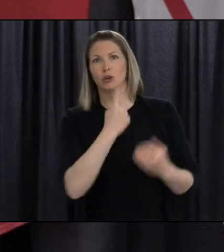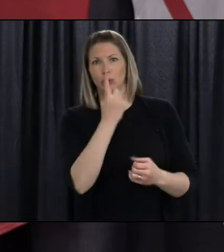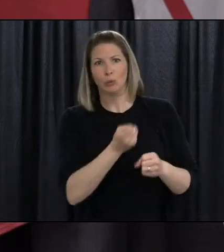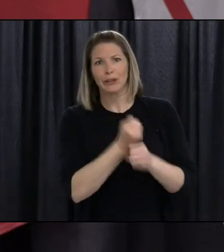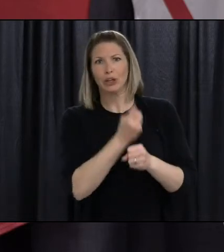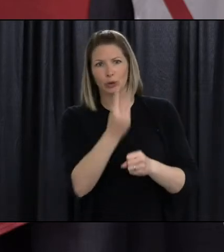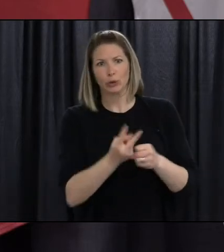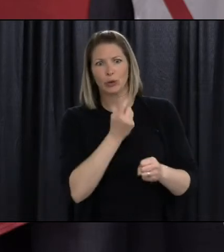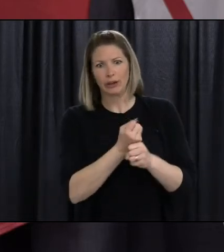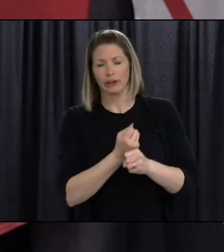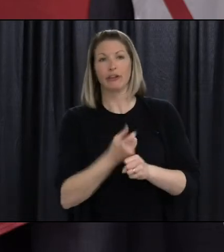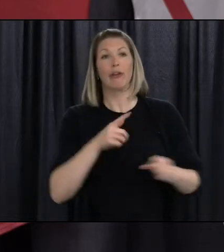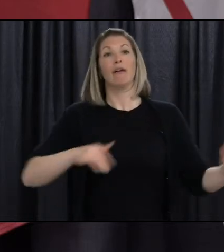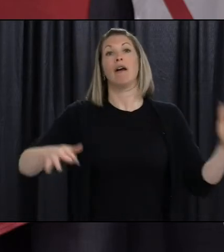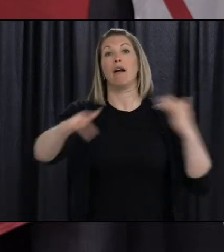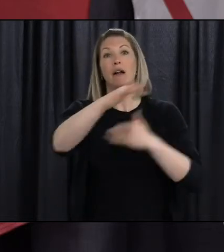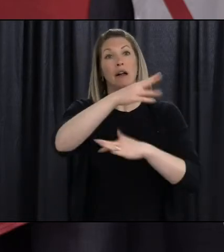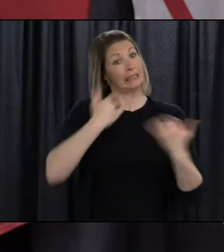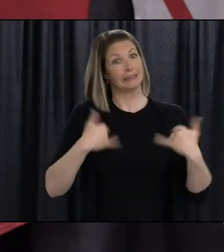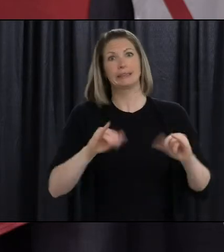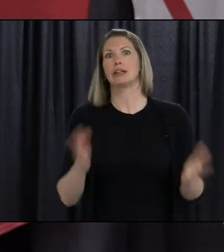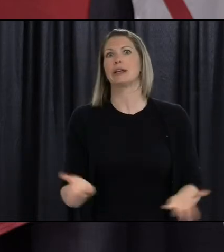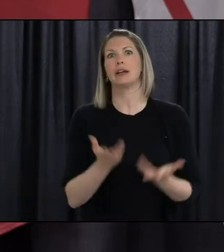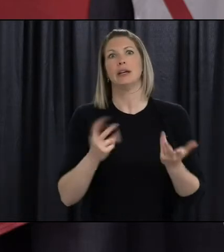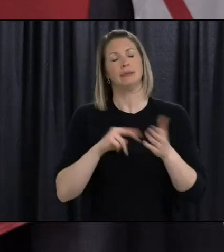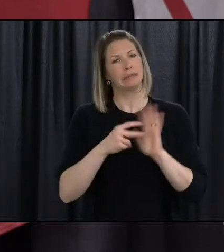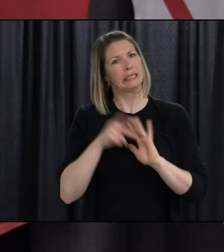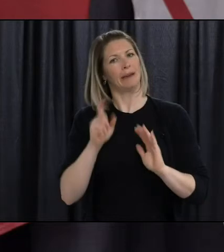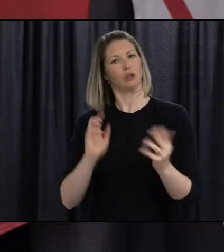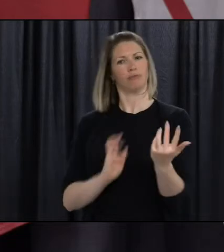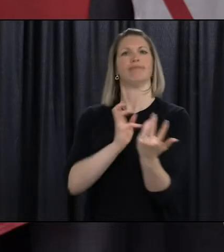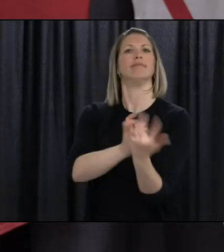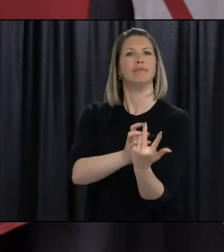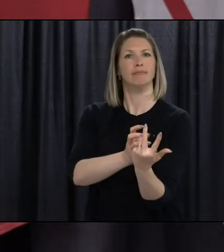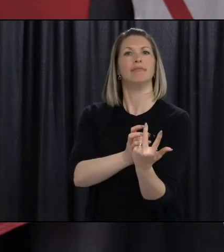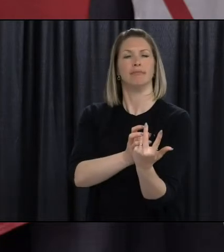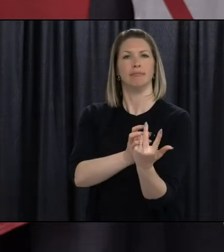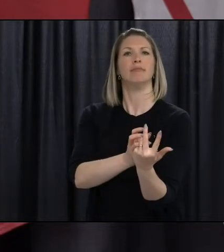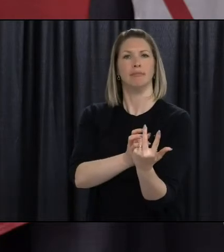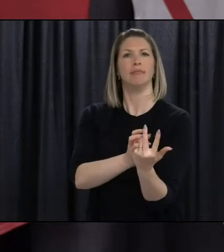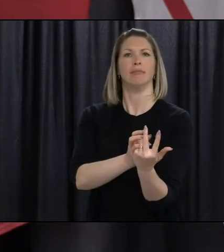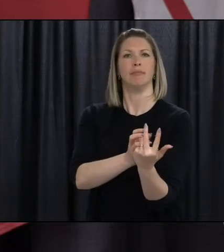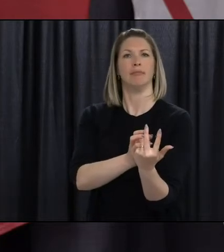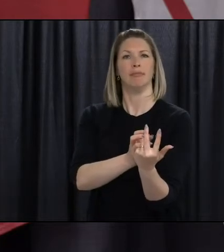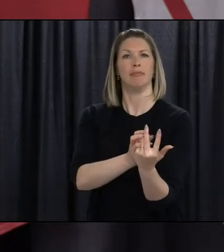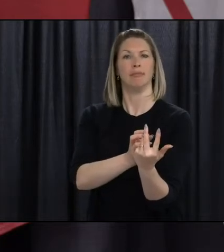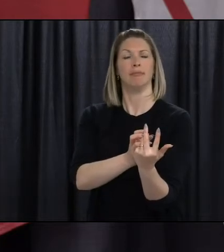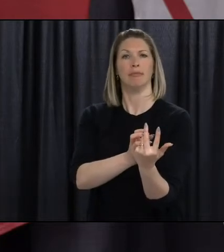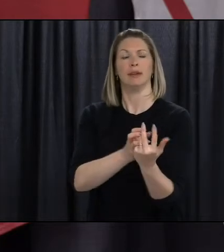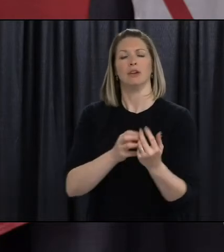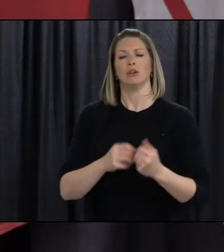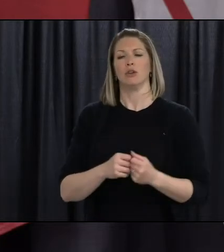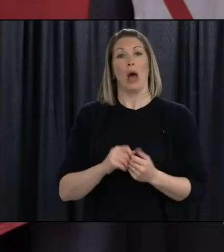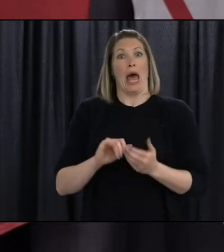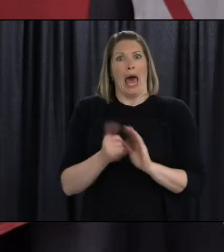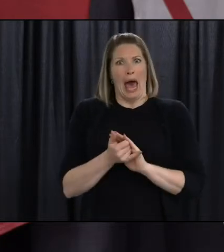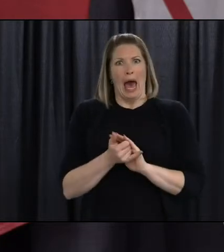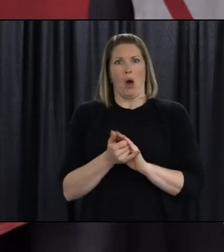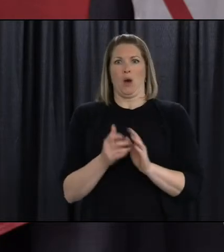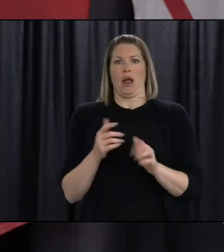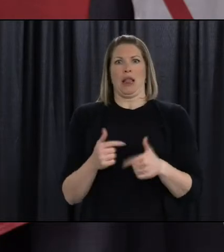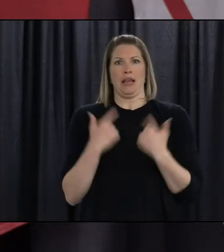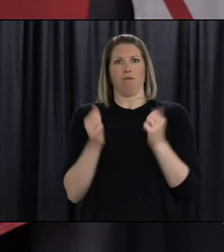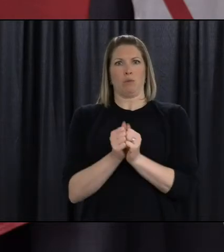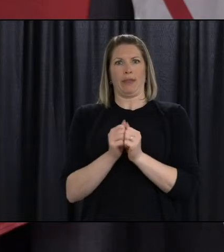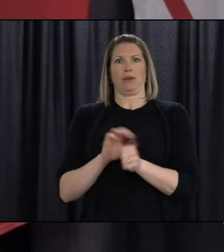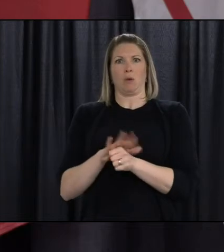of this alert level is all about living with COVID-19 in our province, and it's the foundation of how we do that. So this alert system